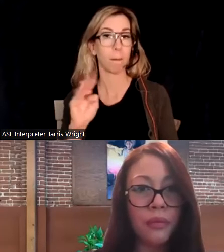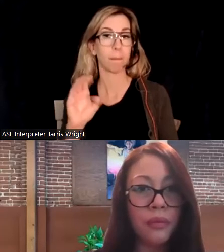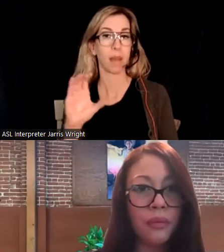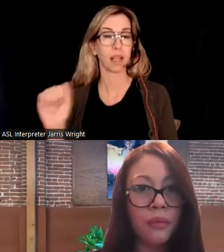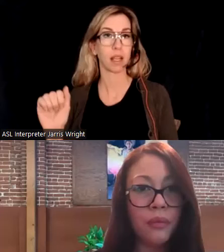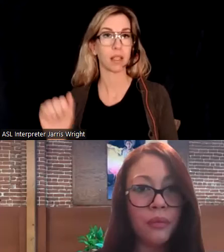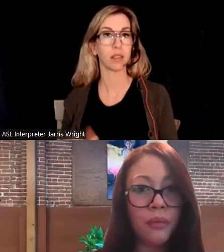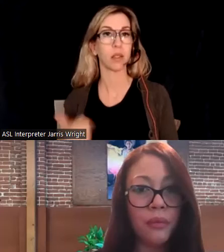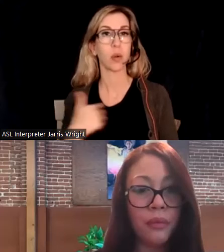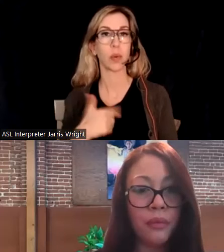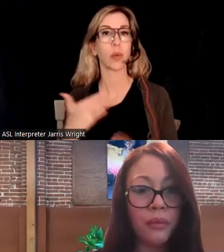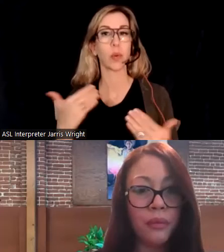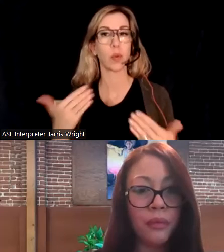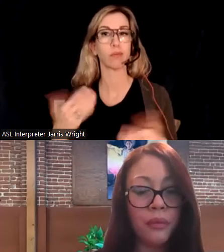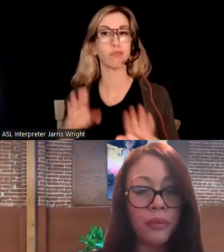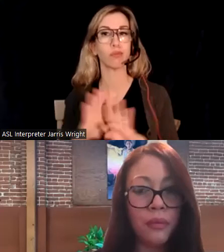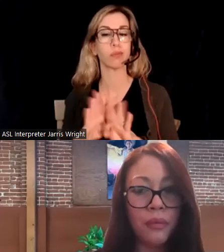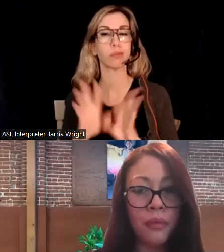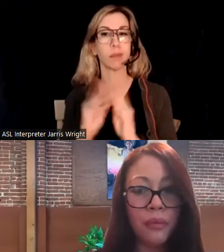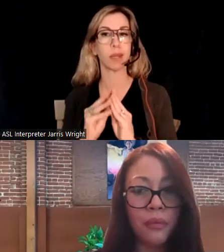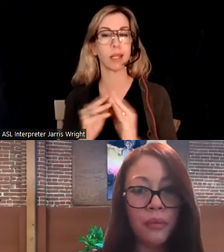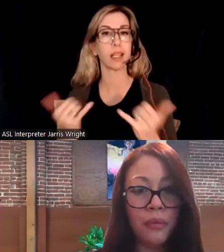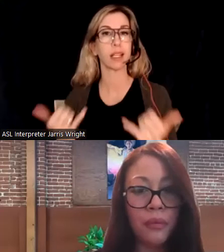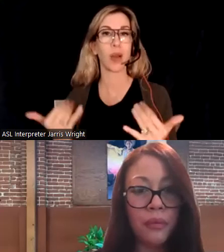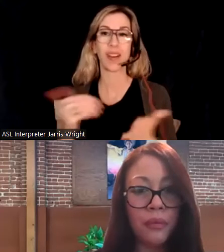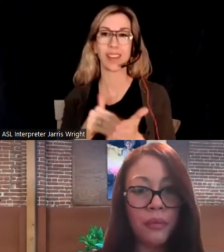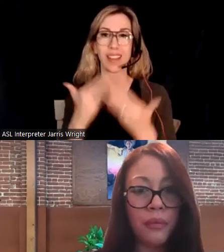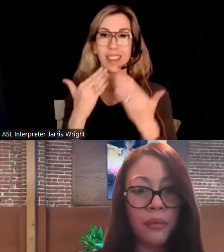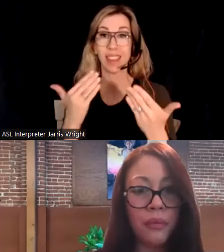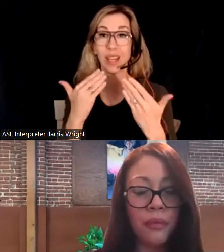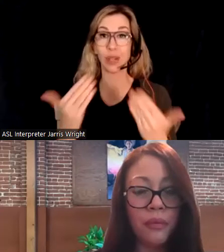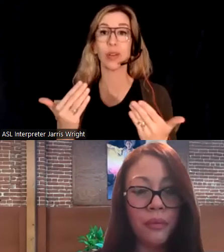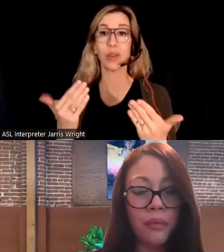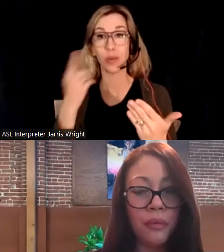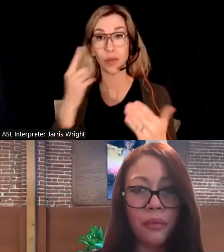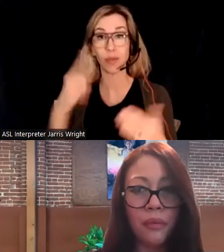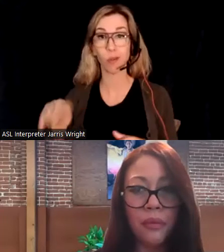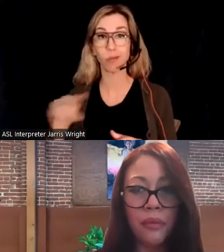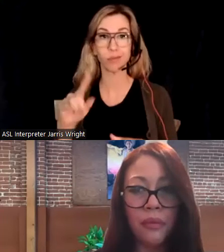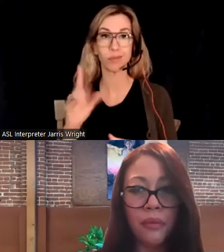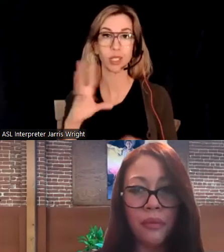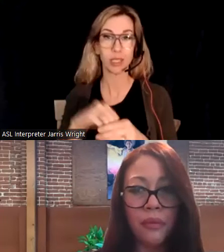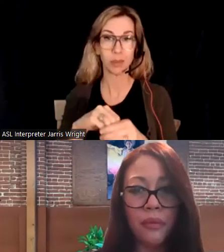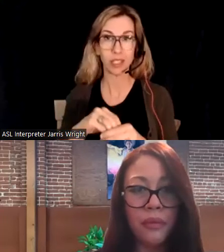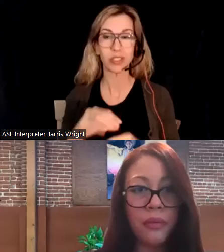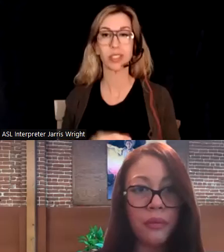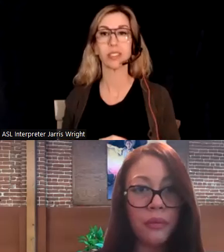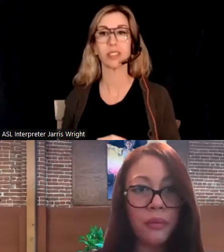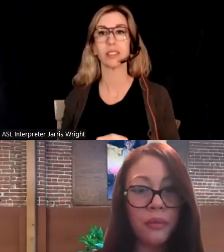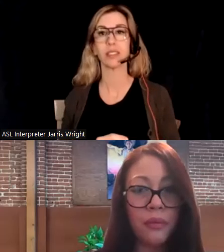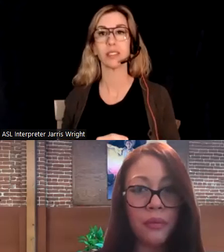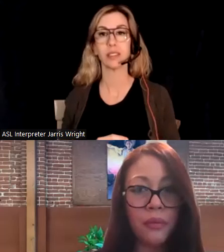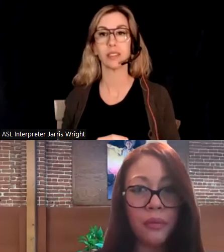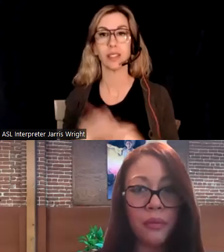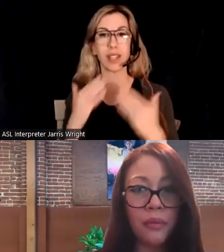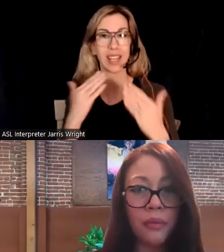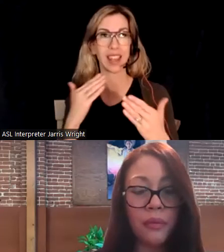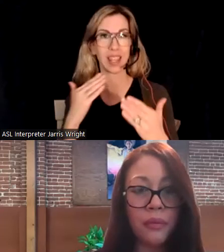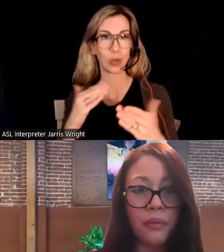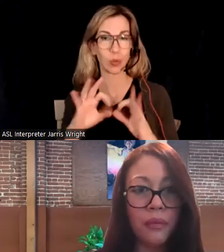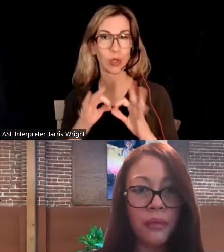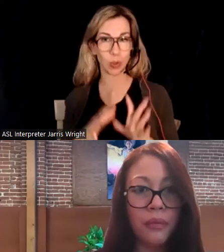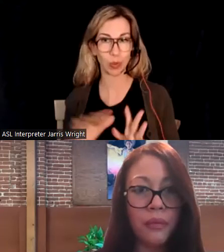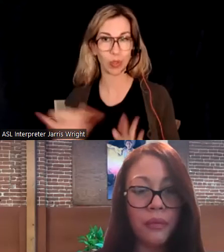the meeting now. Again, thank you everybody for participating, and thank you to our interpreters as